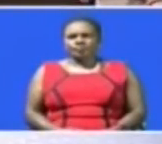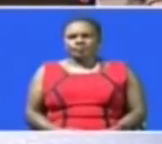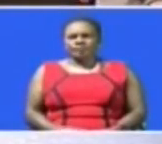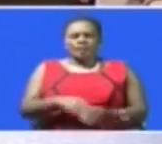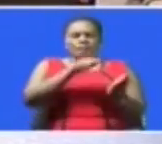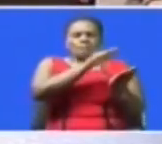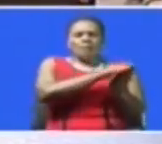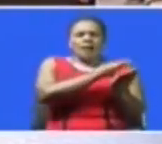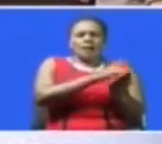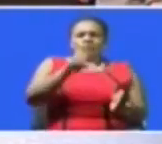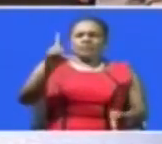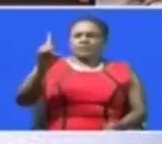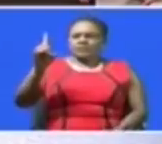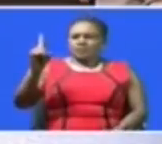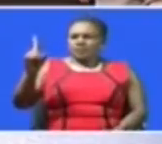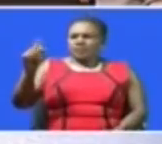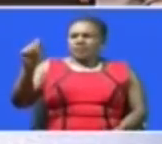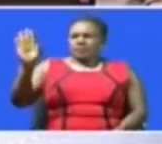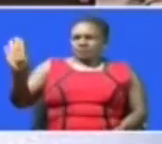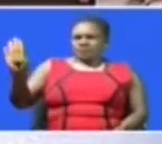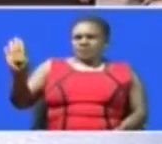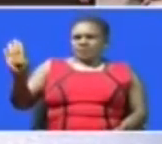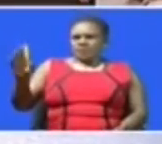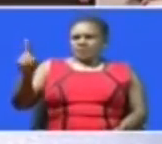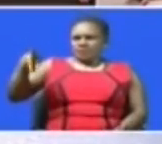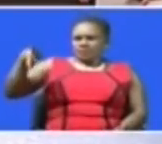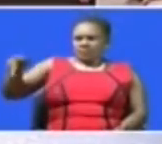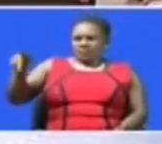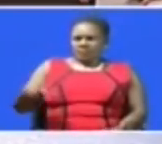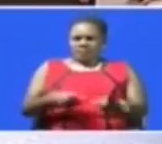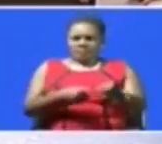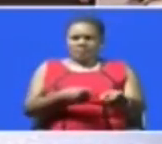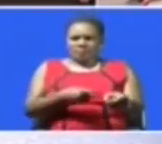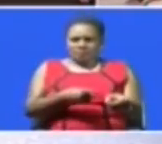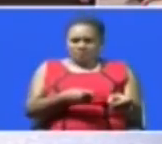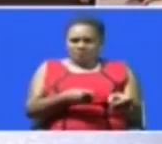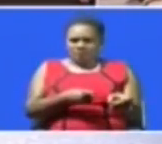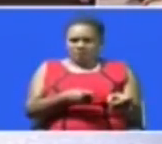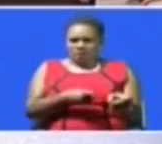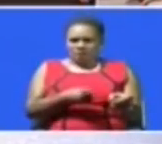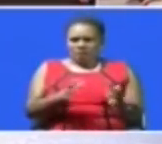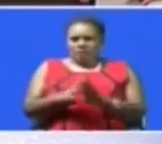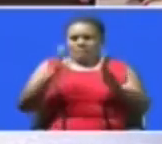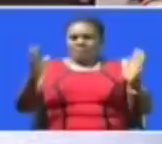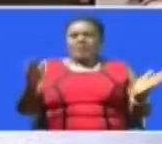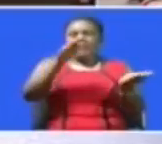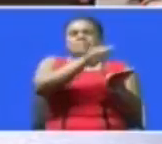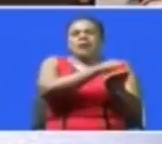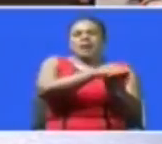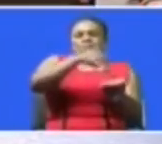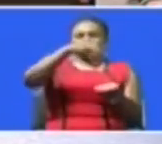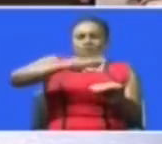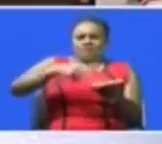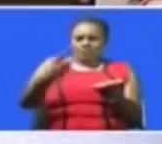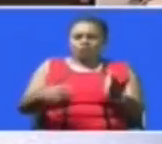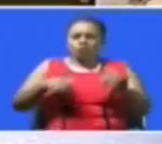Now, Diamond Trust Bank has come under the Director of Public Prosecutions magnifying glass as one of the main banks in the country